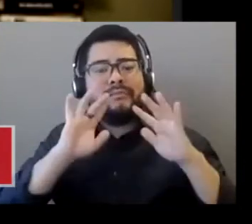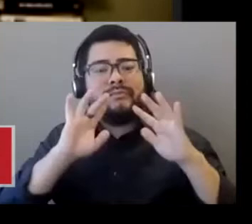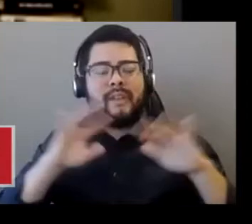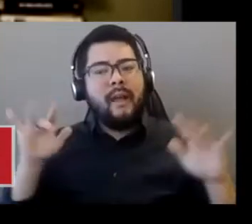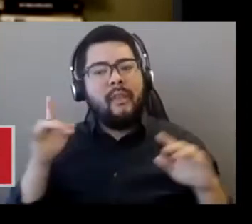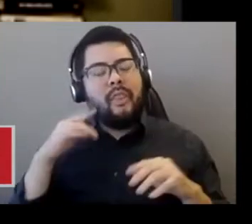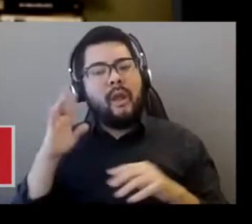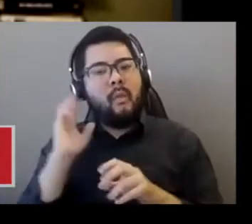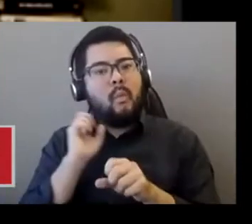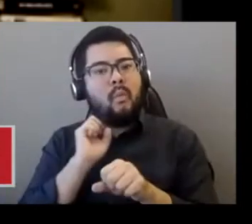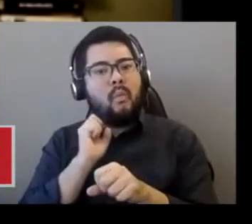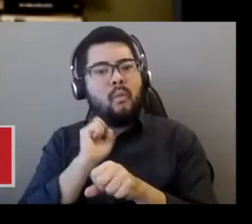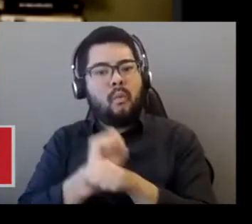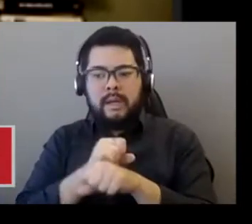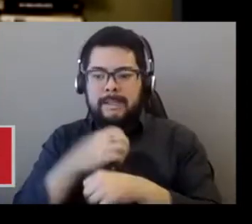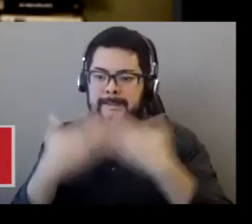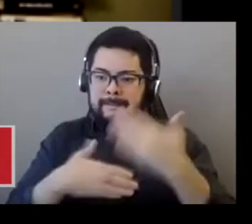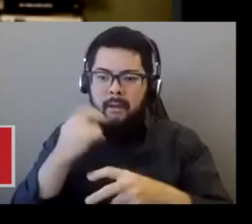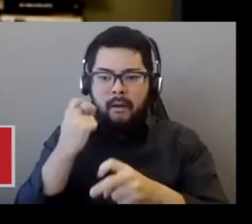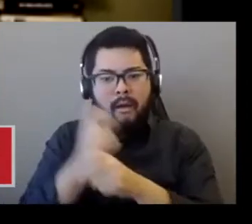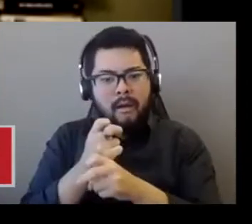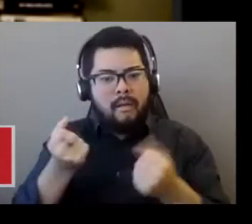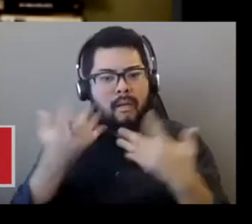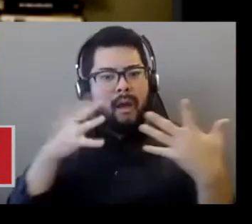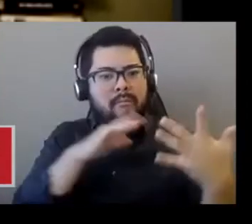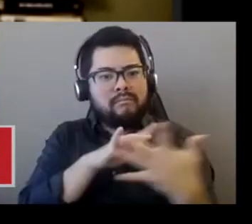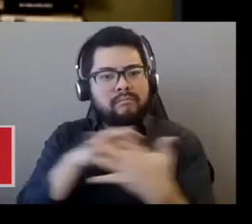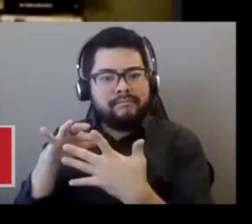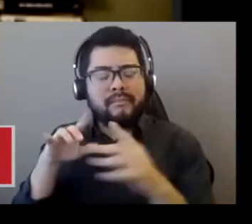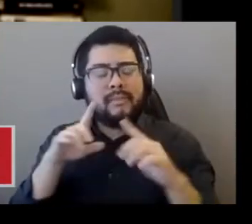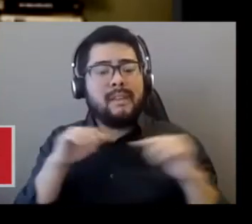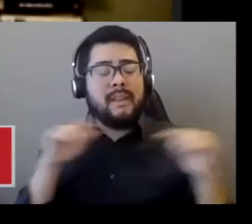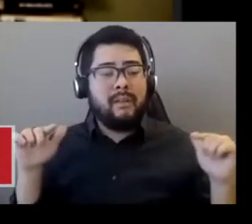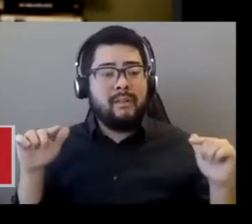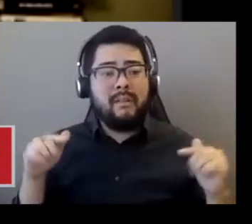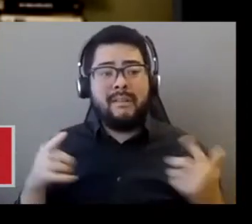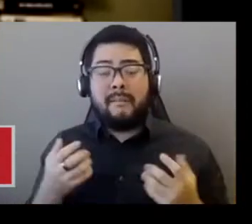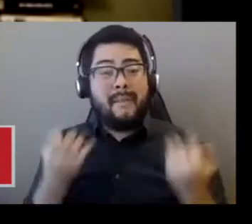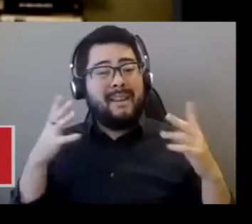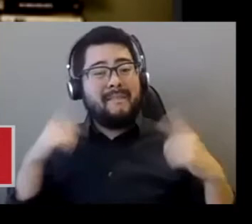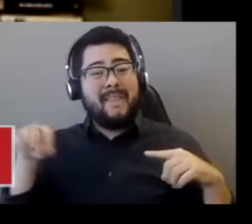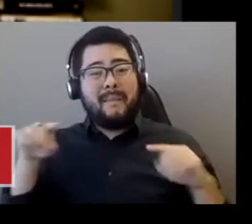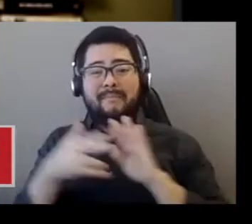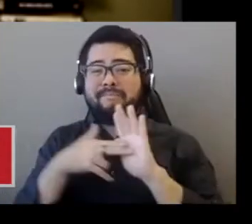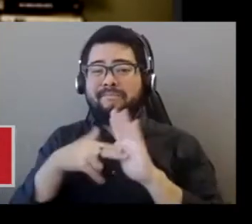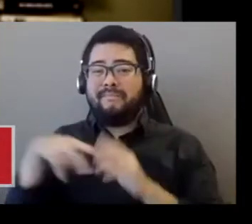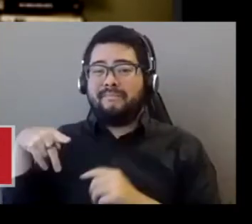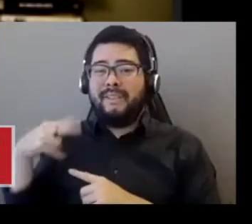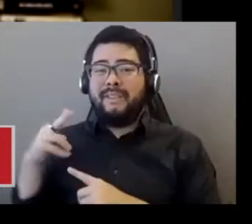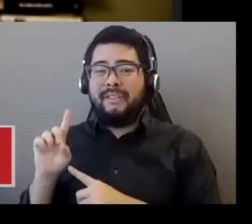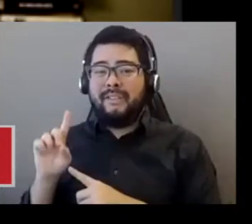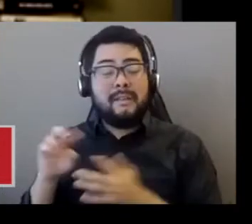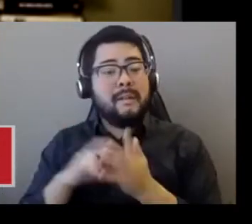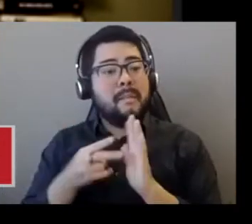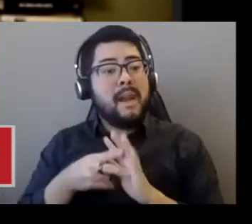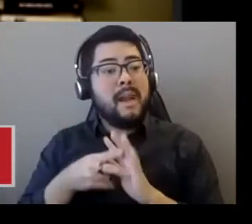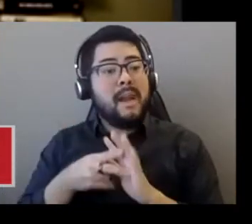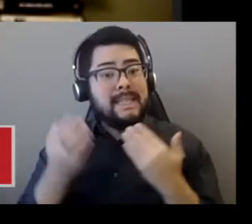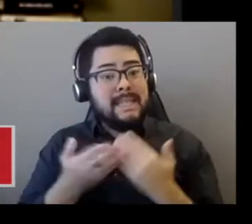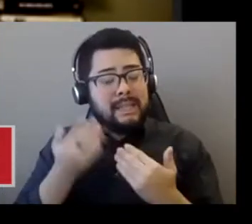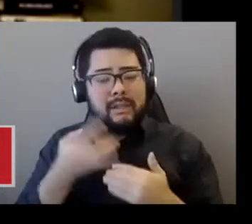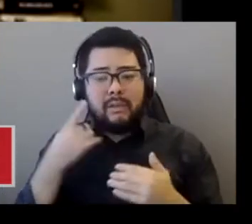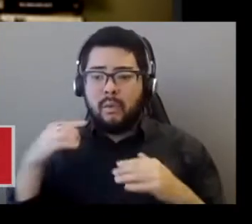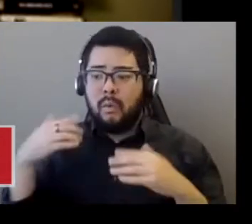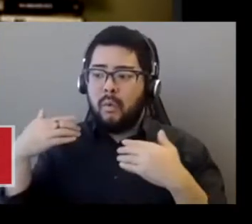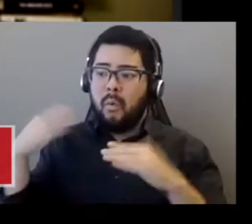understand that, you know, this kind of thing is, you know, many of them have PhDs. It's not going to be an easy way to go back into